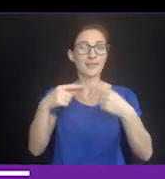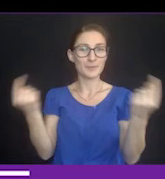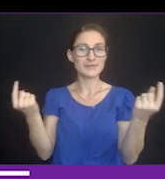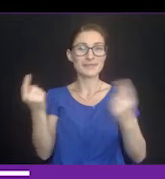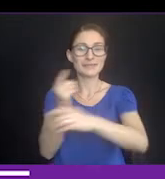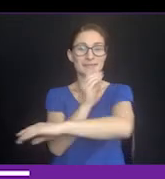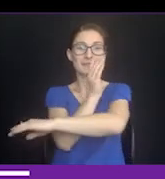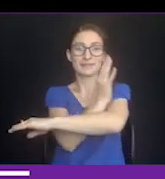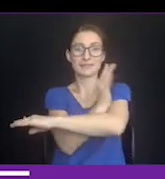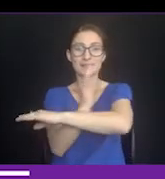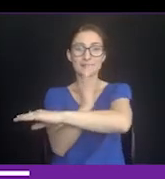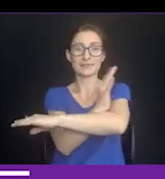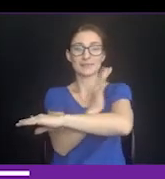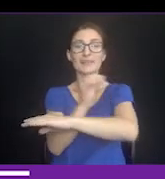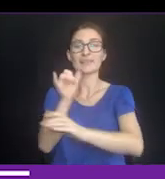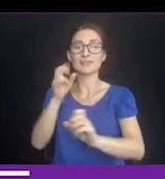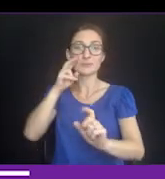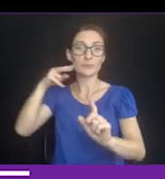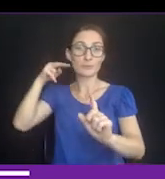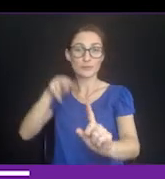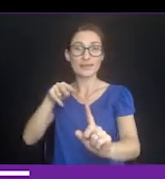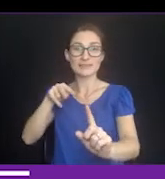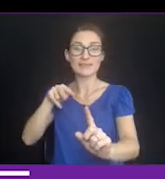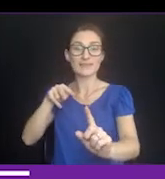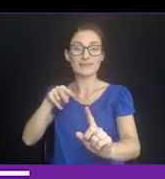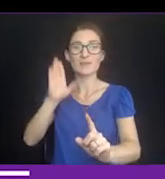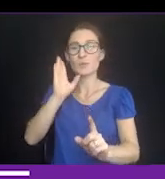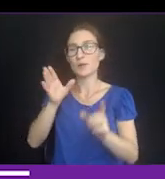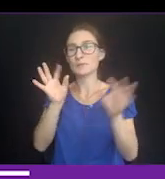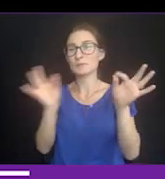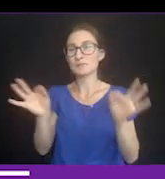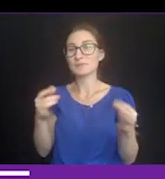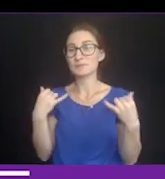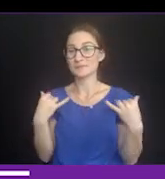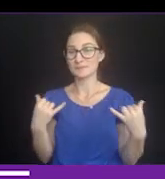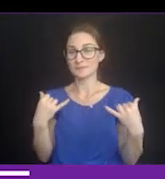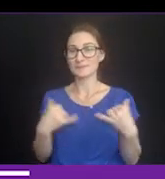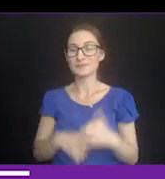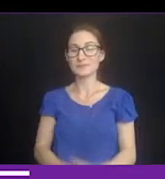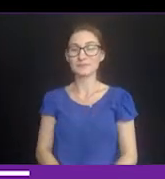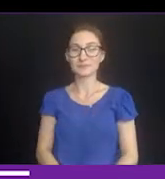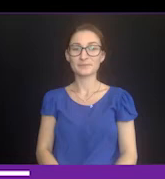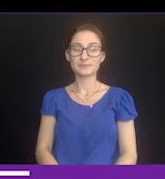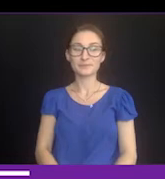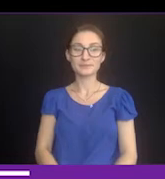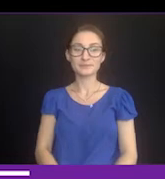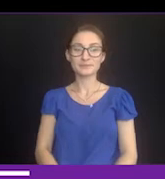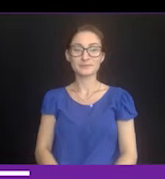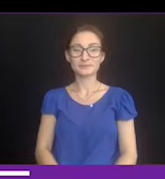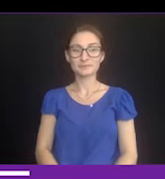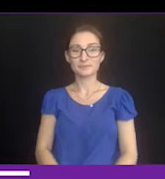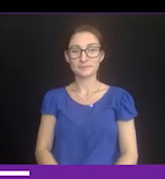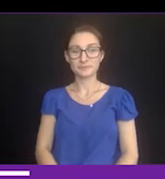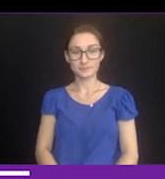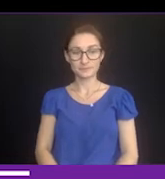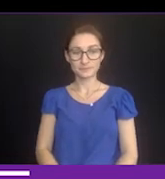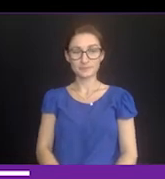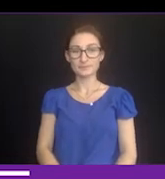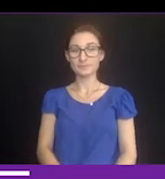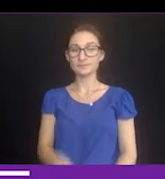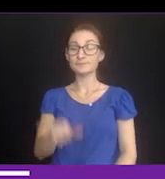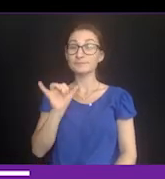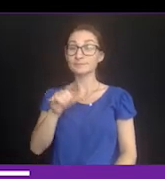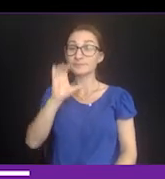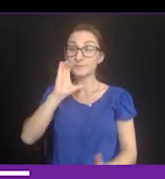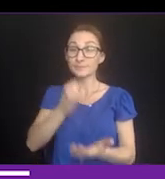whatever. And so the other end of the spectrum is perspective, that we'll talk about right